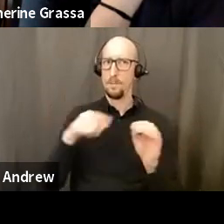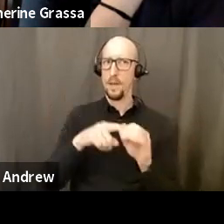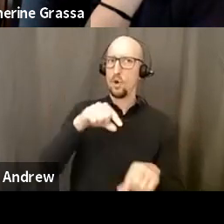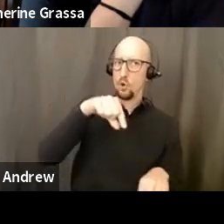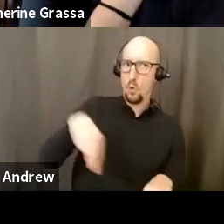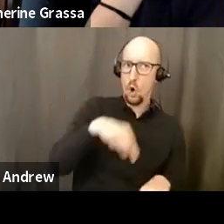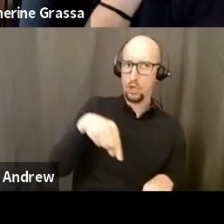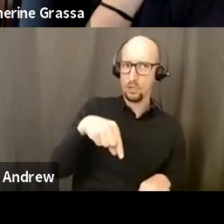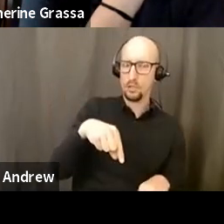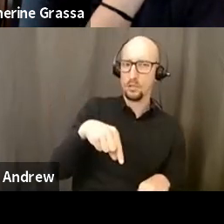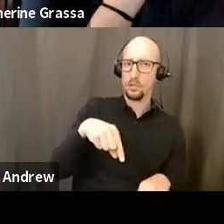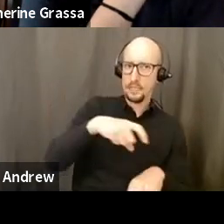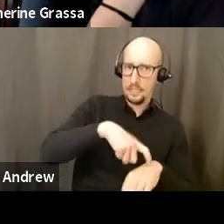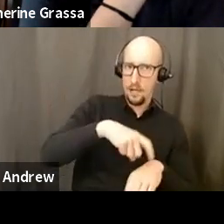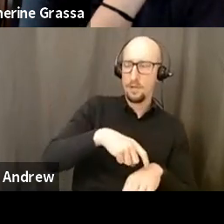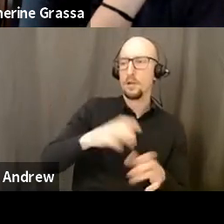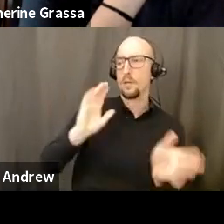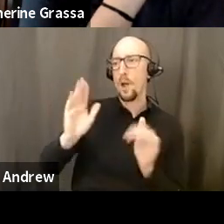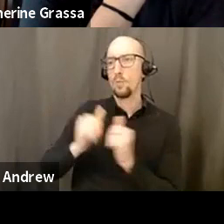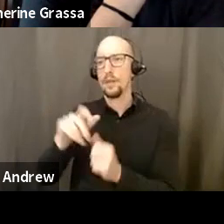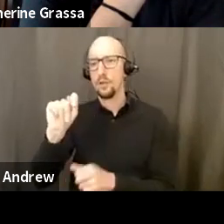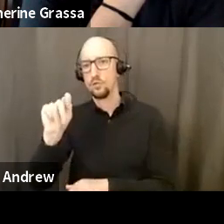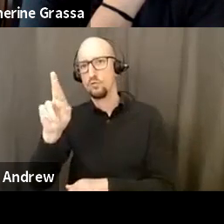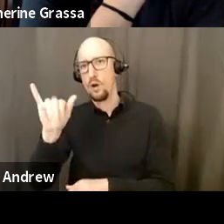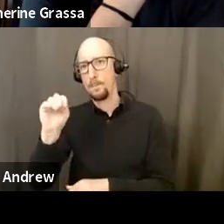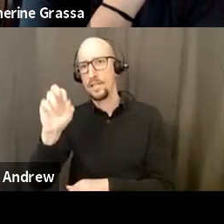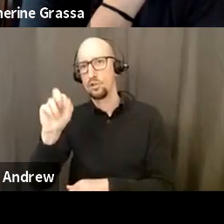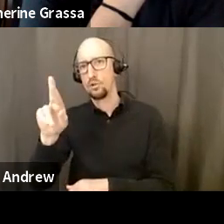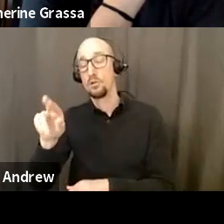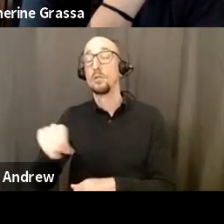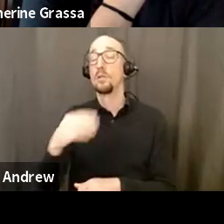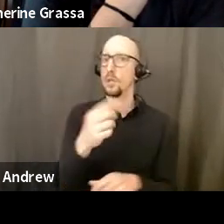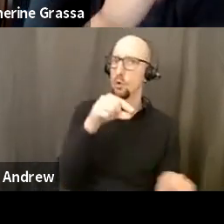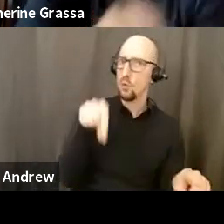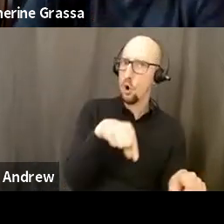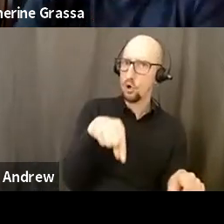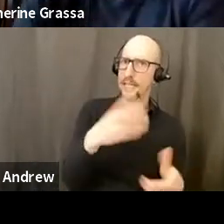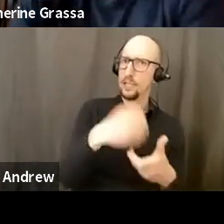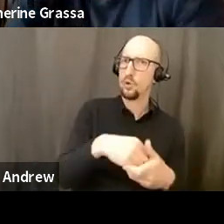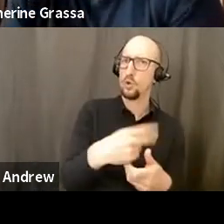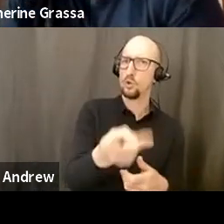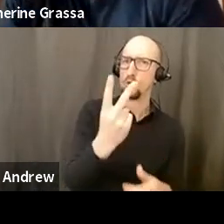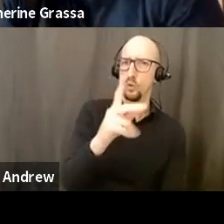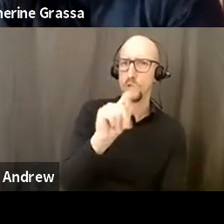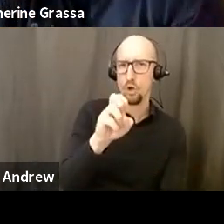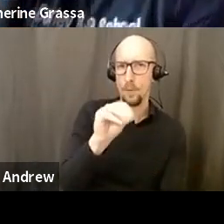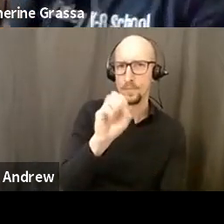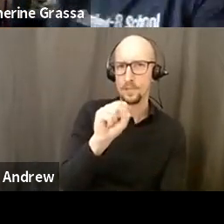trimester. For the quarters, you have 2 terms. So is it the average of terms 1 and